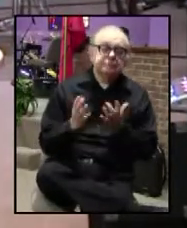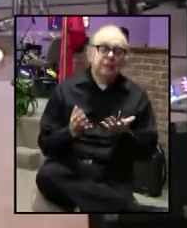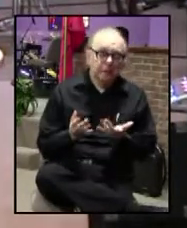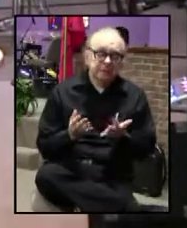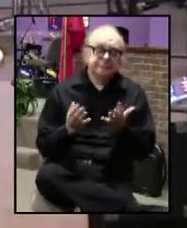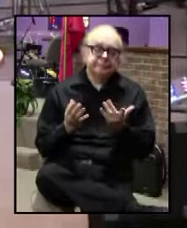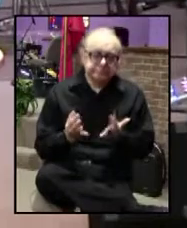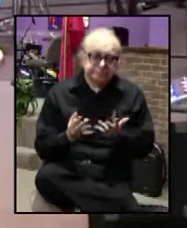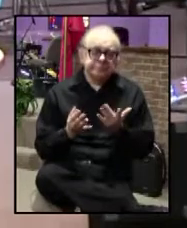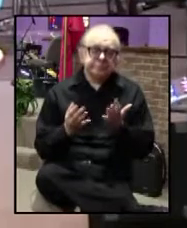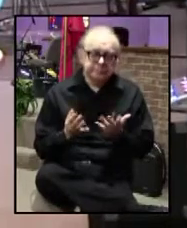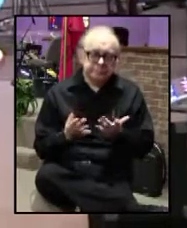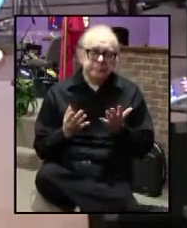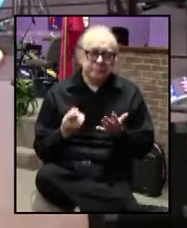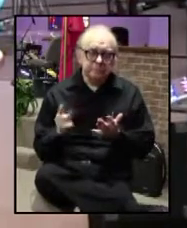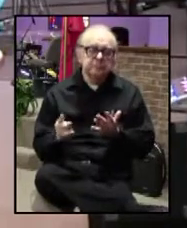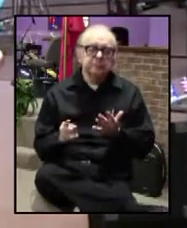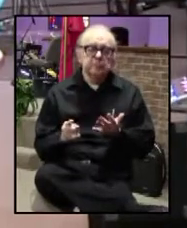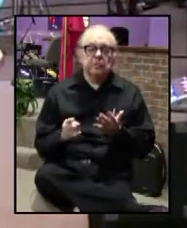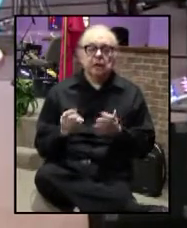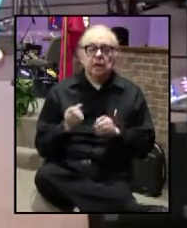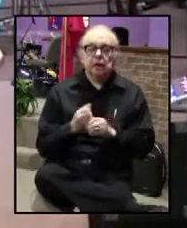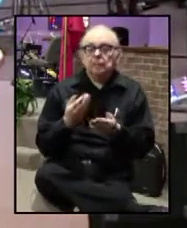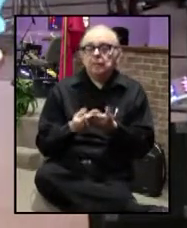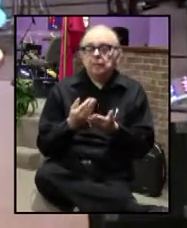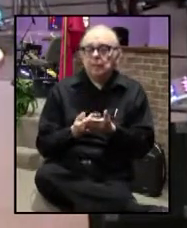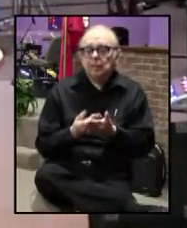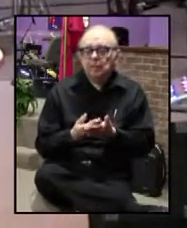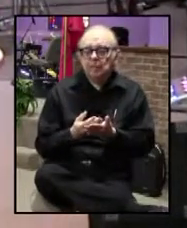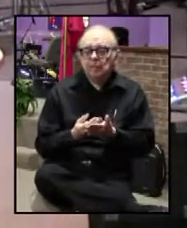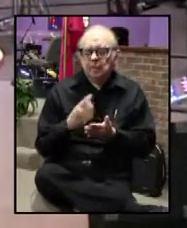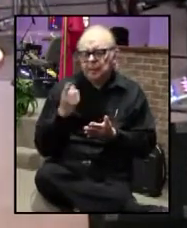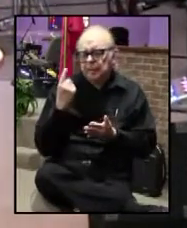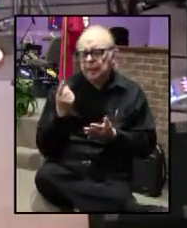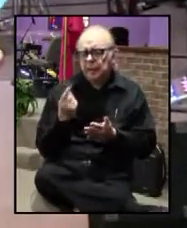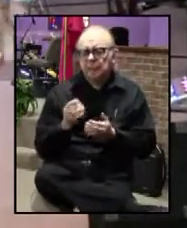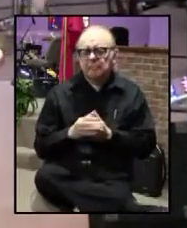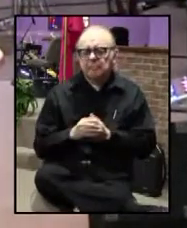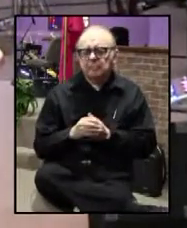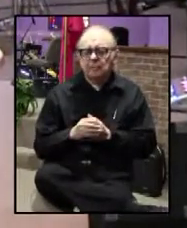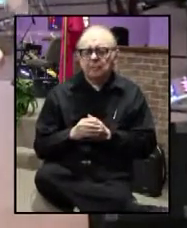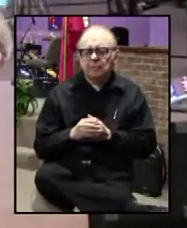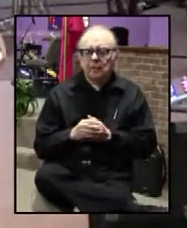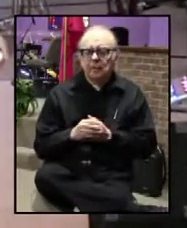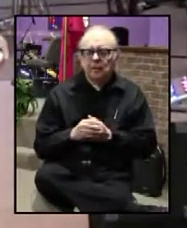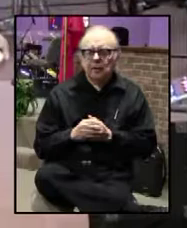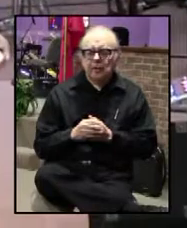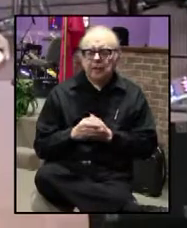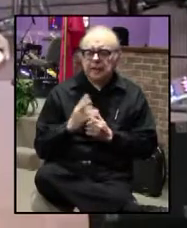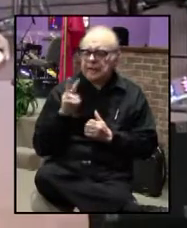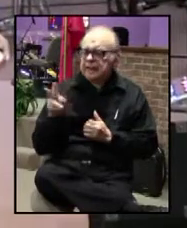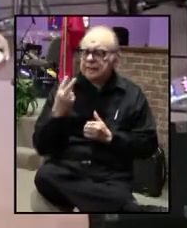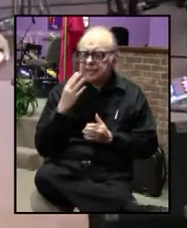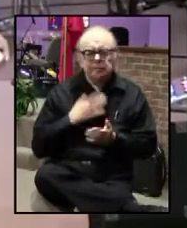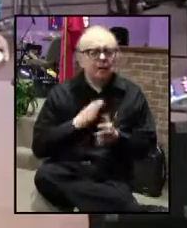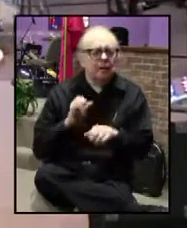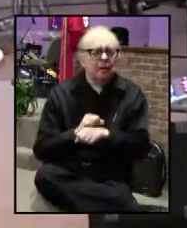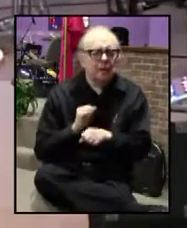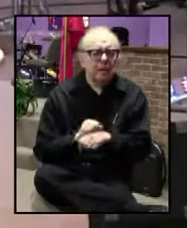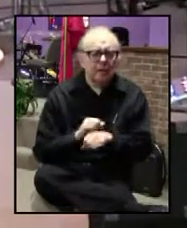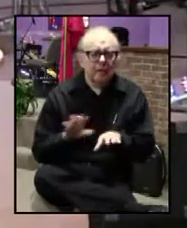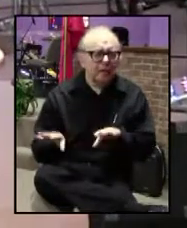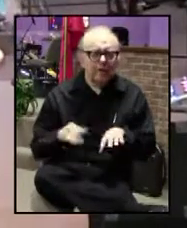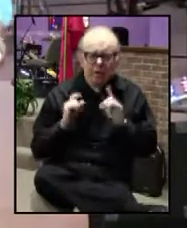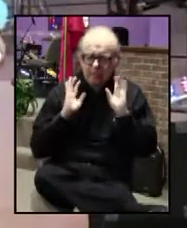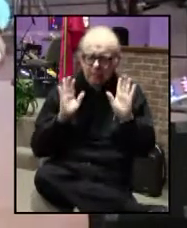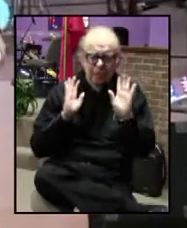and waiting and waiting for a raise because you think, they see my work. I'm